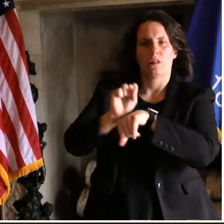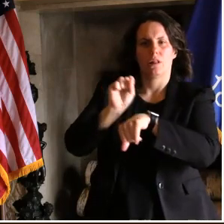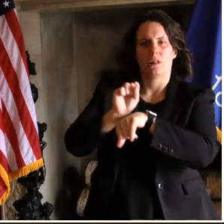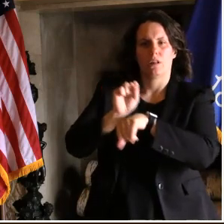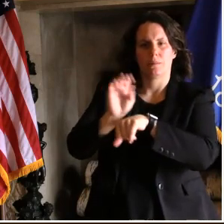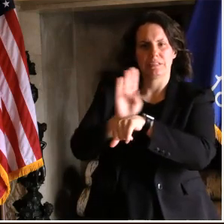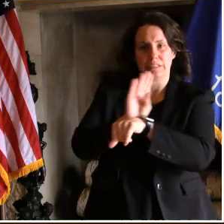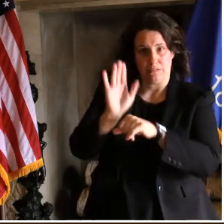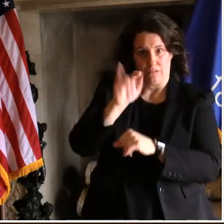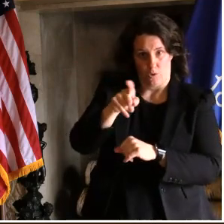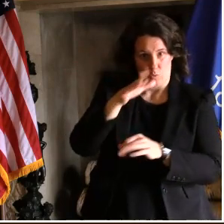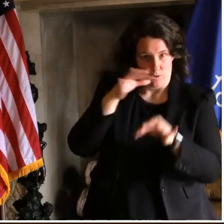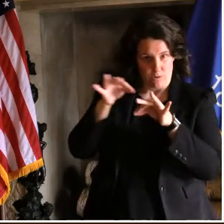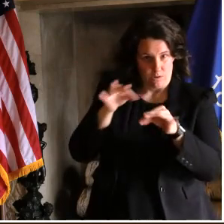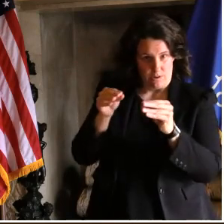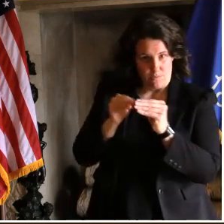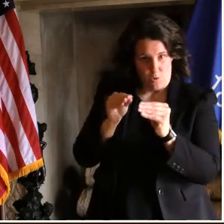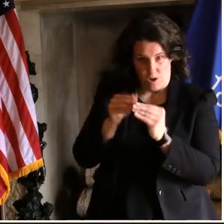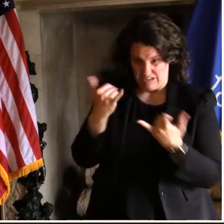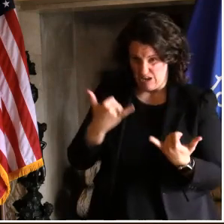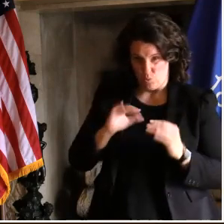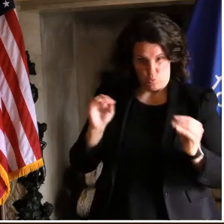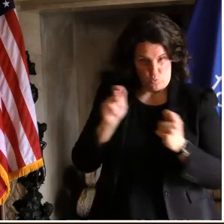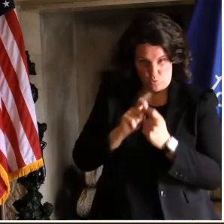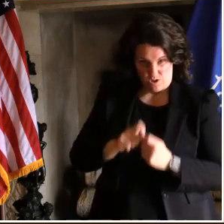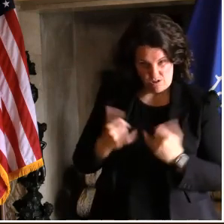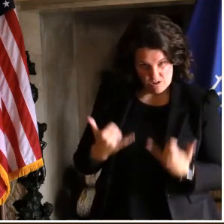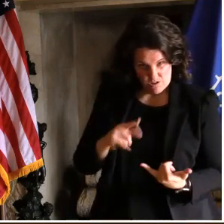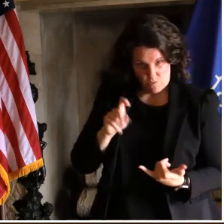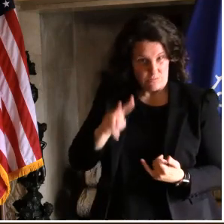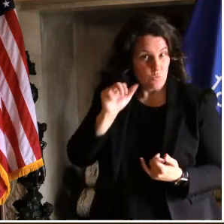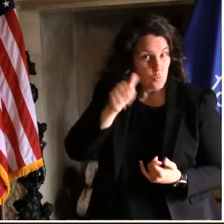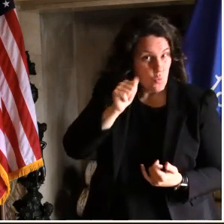today? Well, certainly, no, that is accurate, but